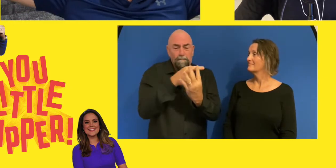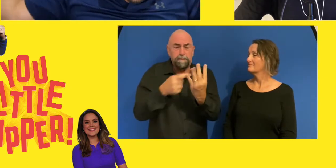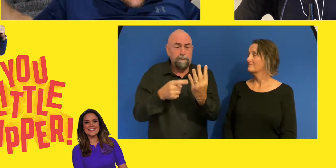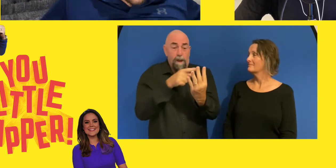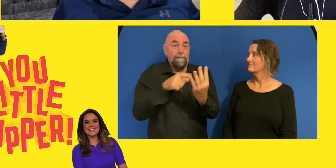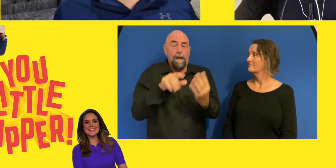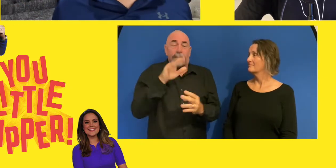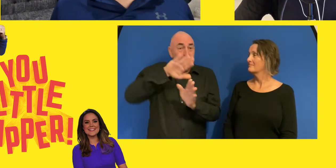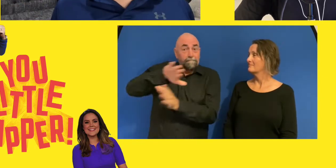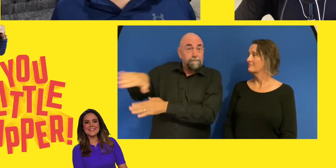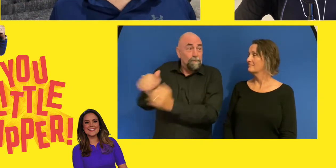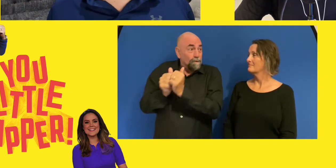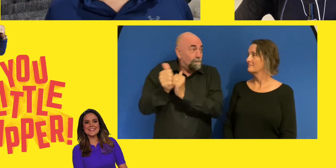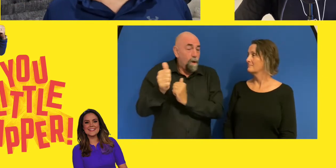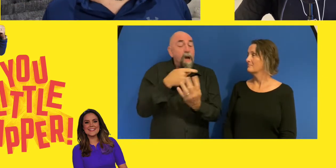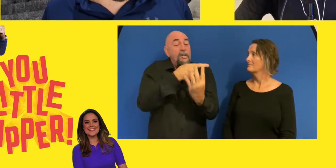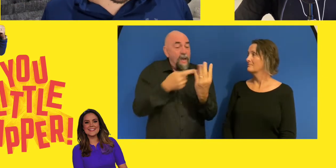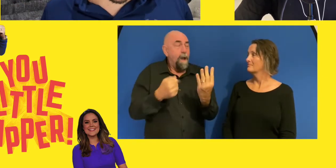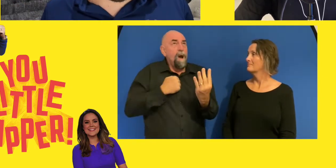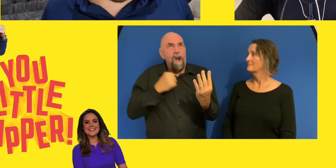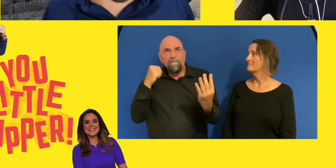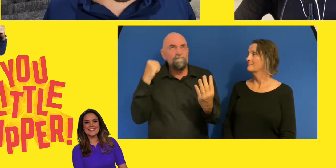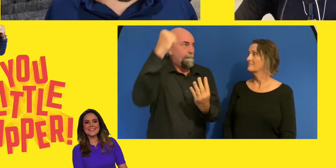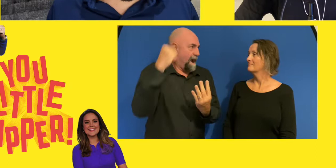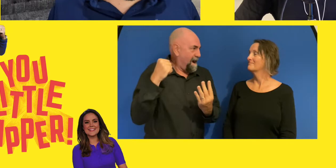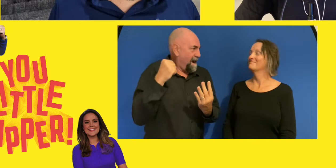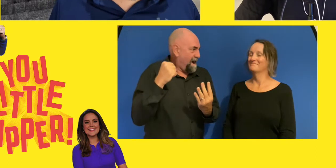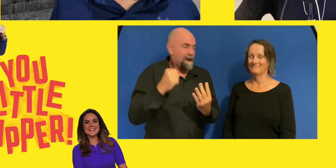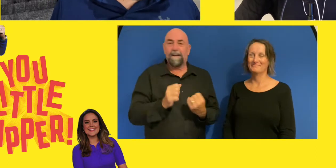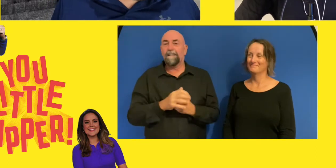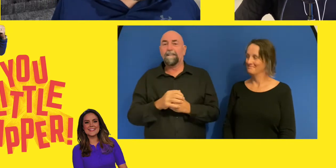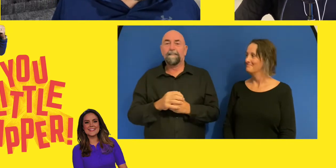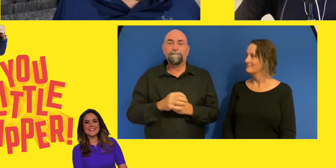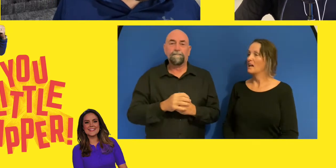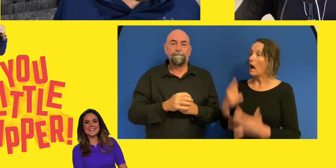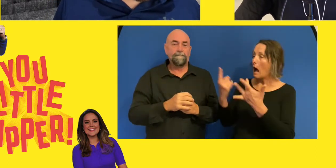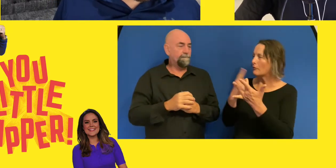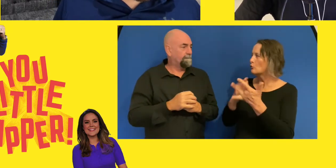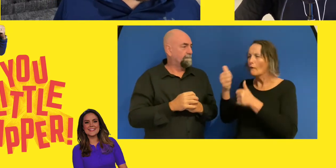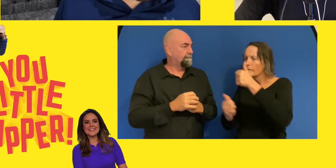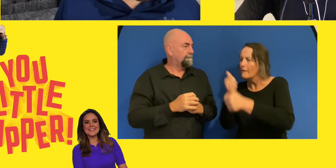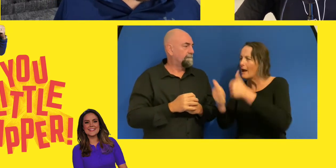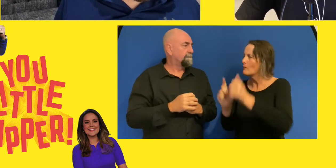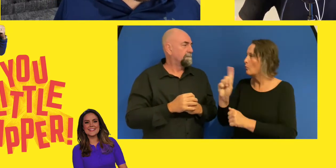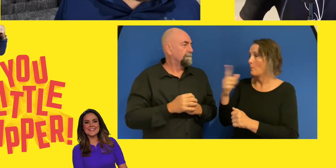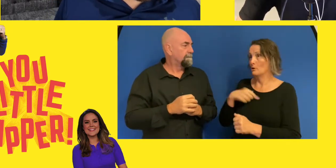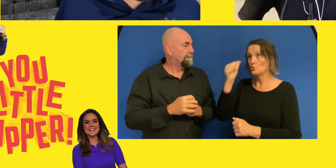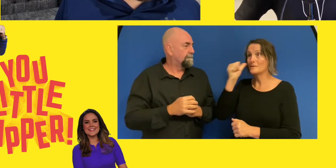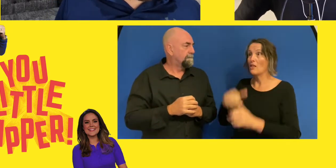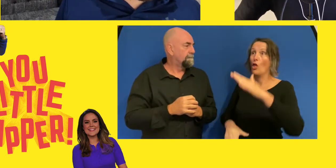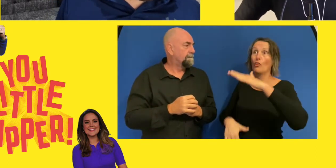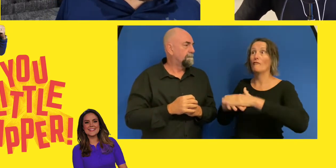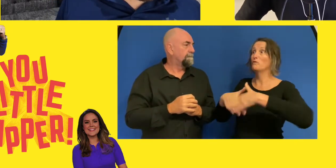sport, they are my You Little Ripper moments. Okay, well, what about your best of the rest then? Because you've basically put the